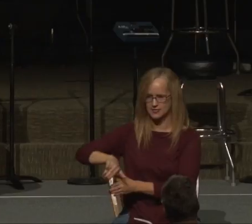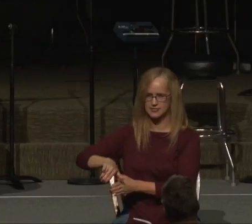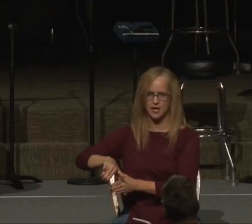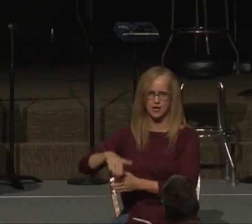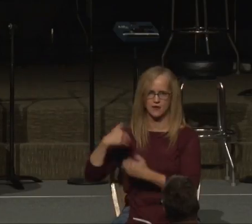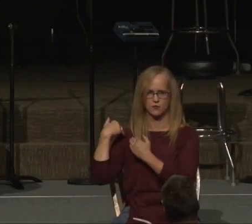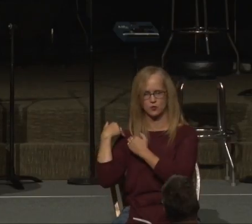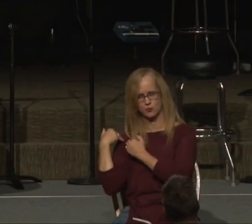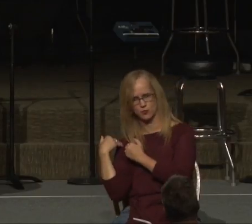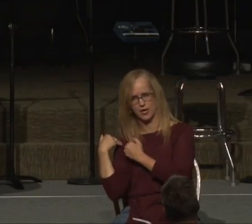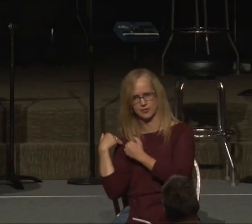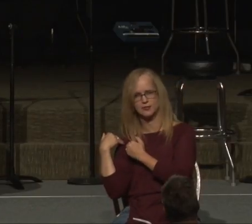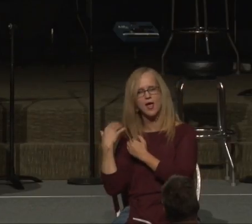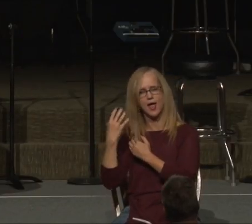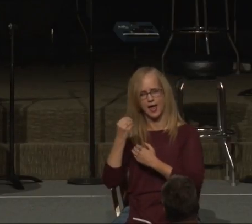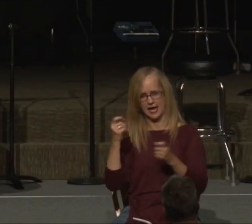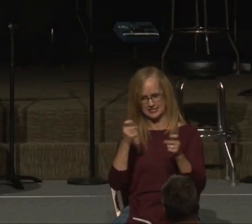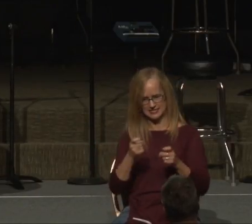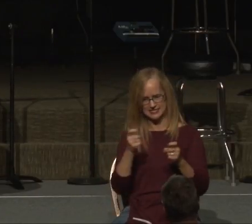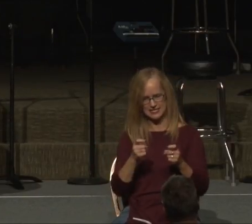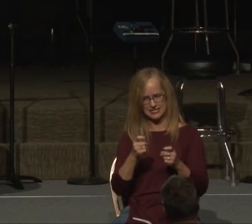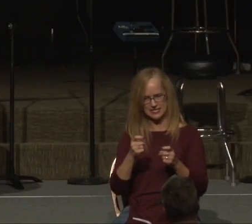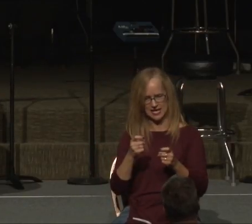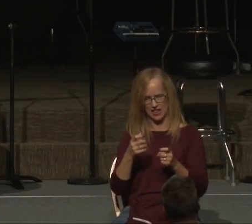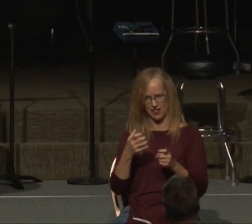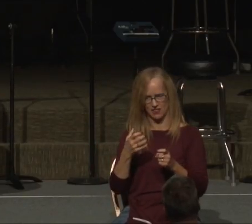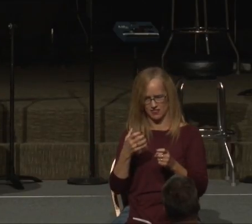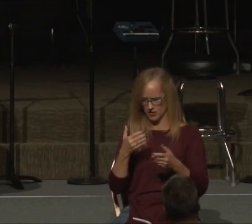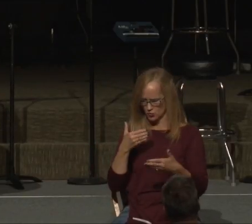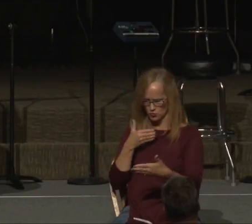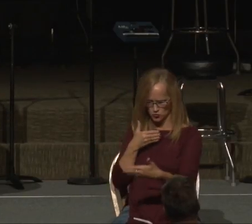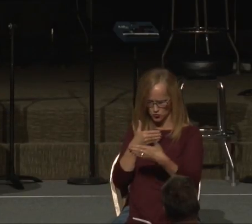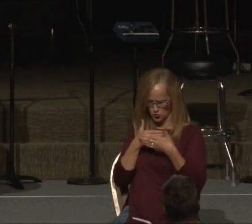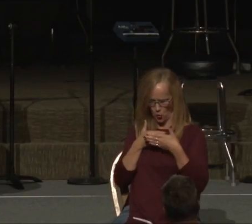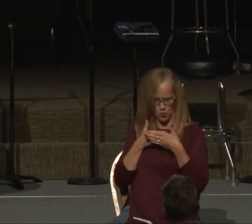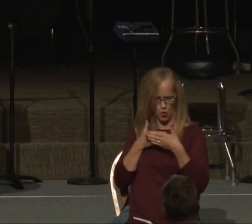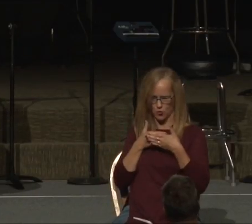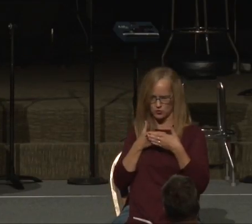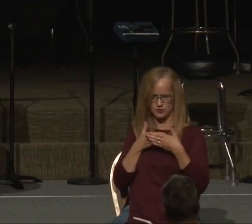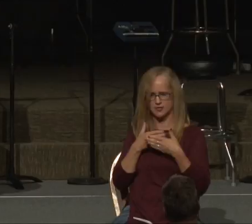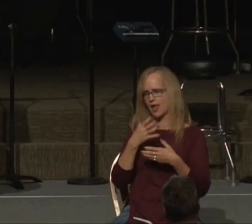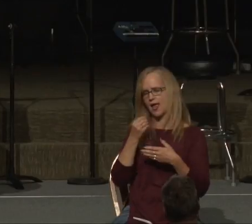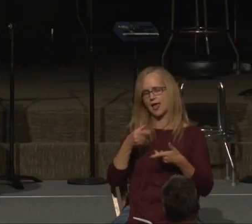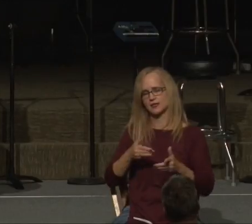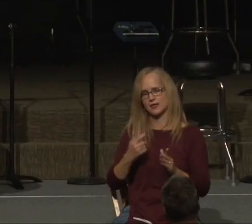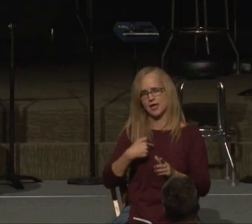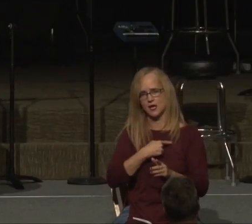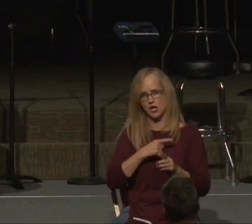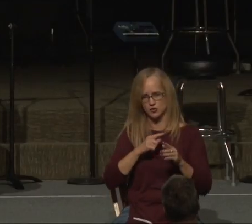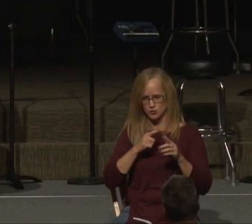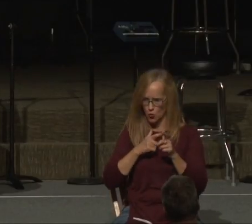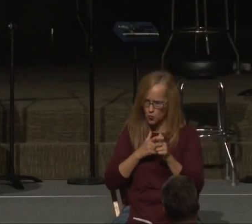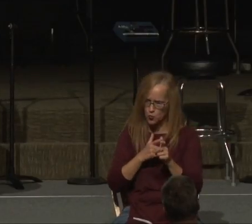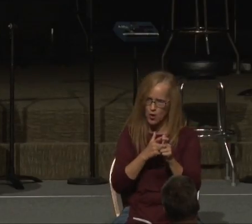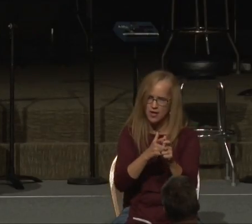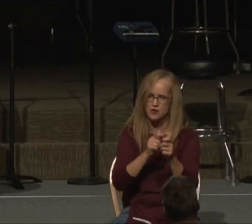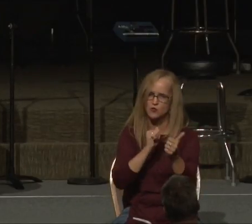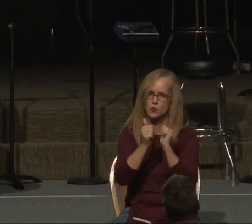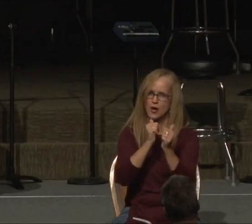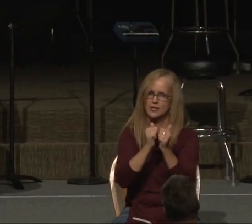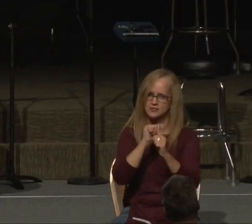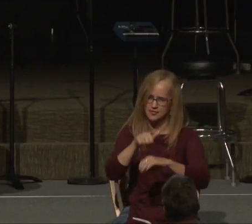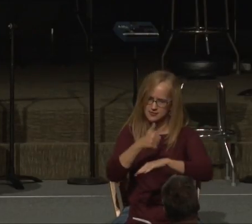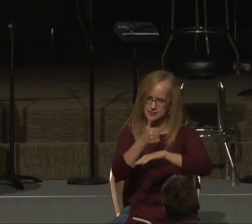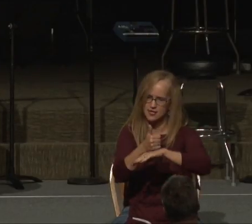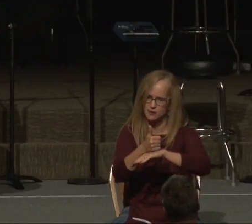weight and sin which clings so closely, and let us run with endurance the race that is set